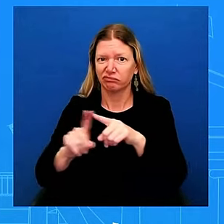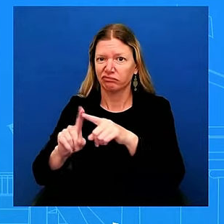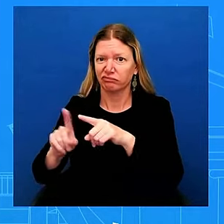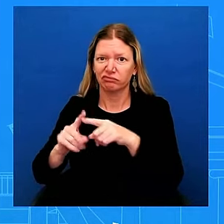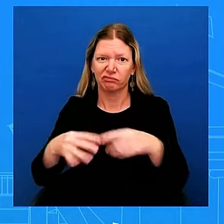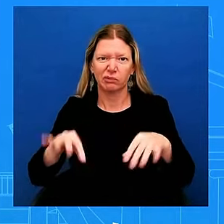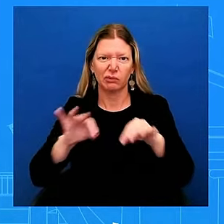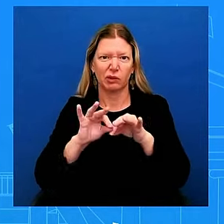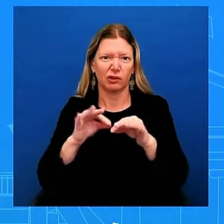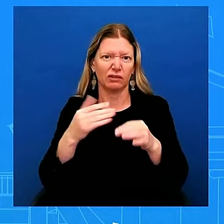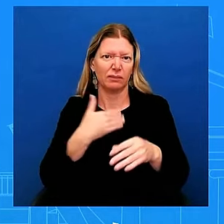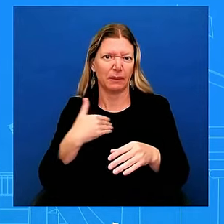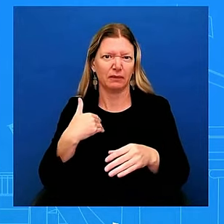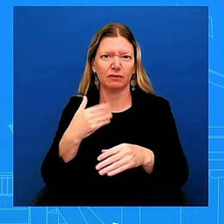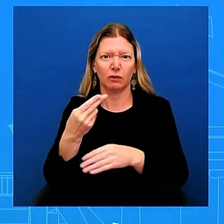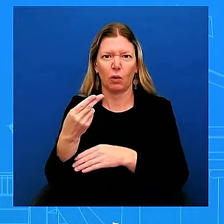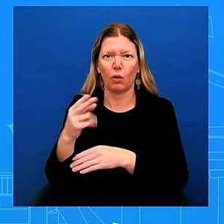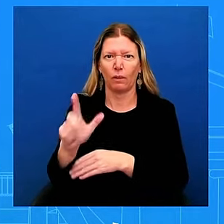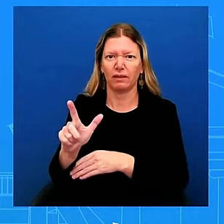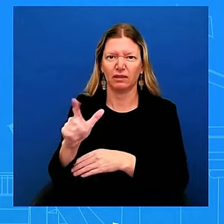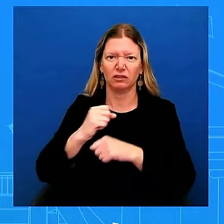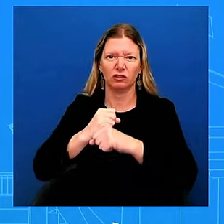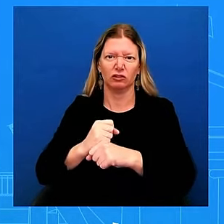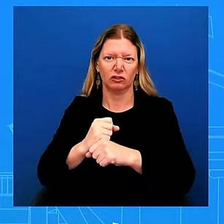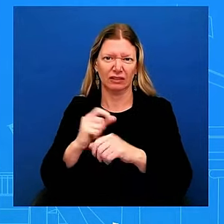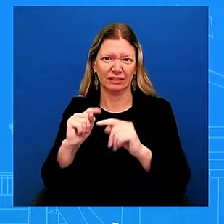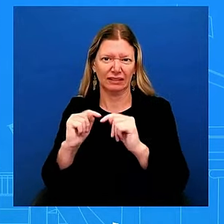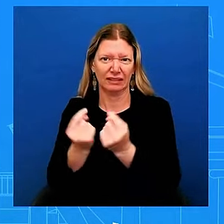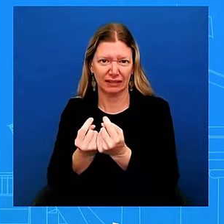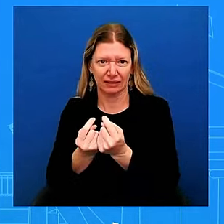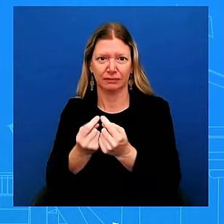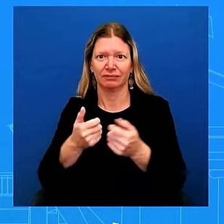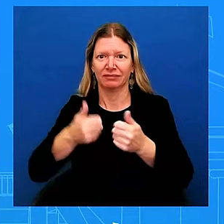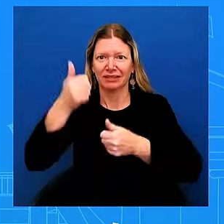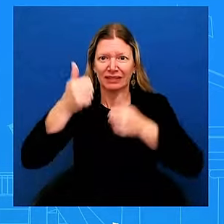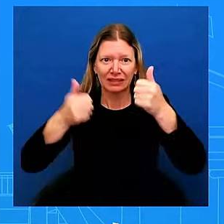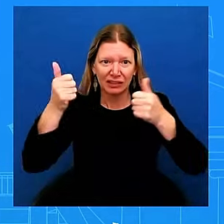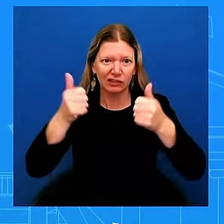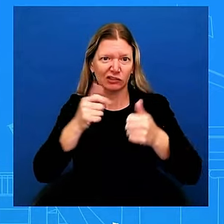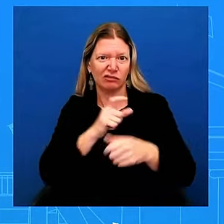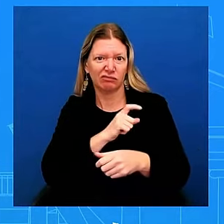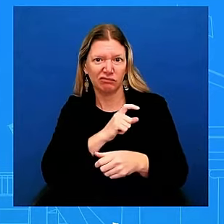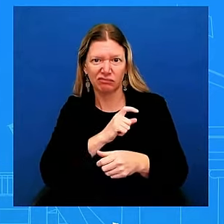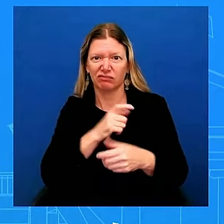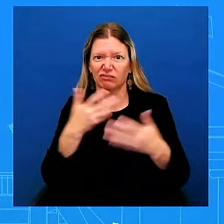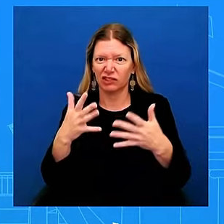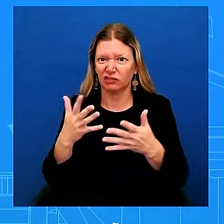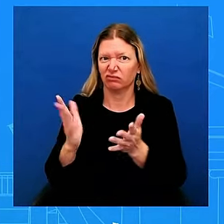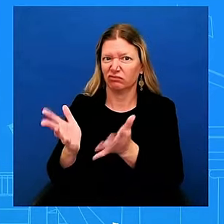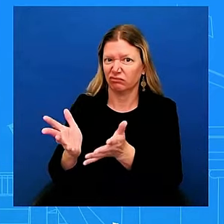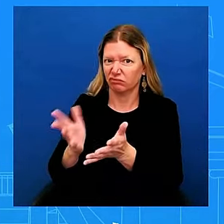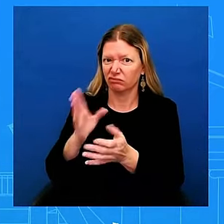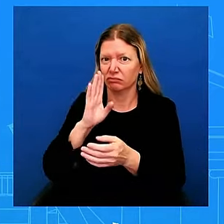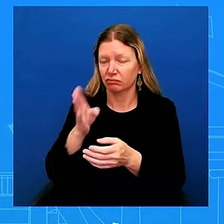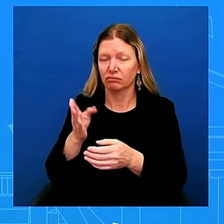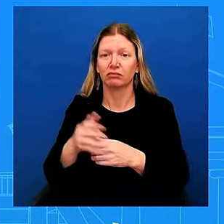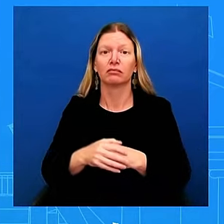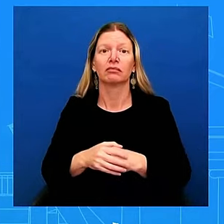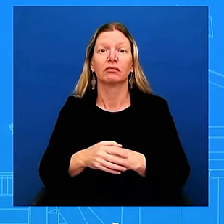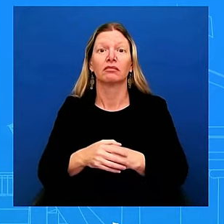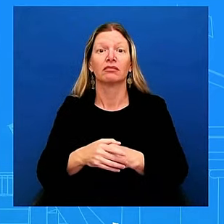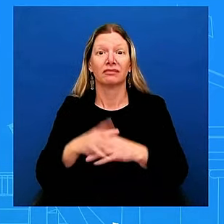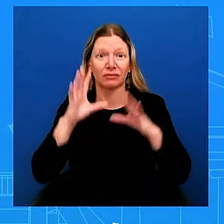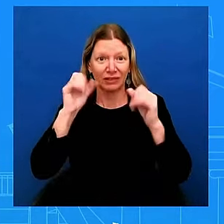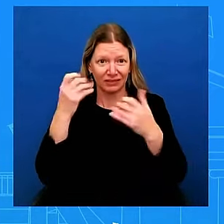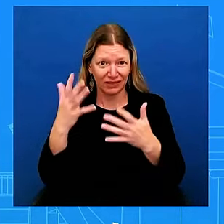to the American people. As President Biden has said, we are thankful the former president is not seriously injured,